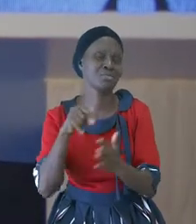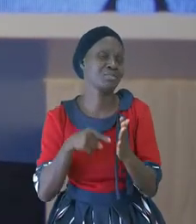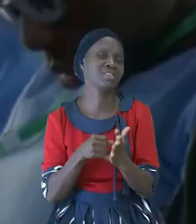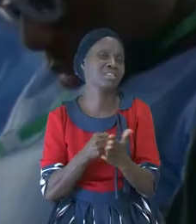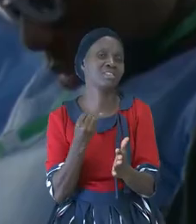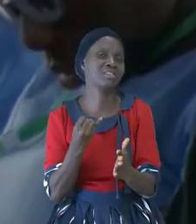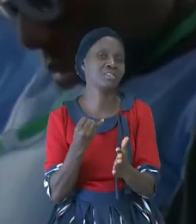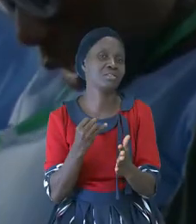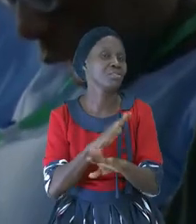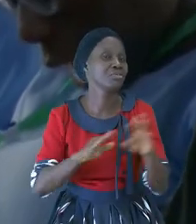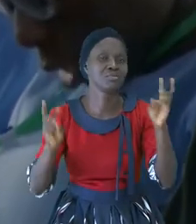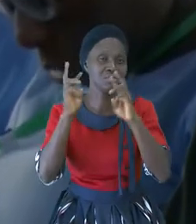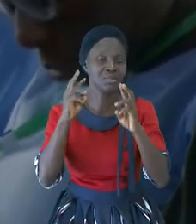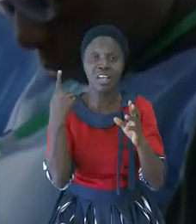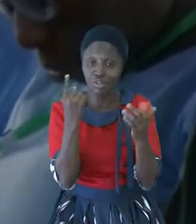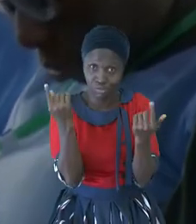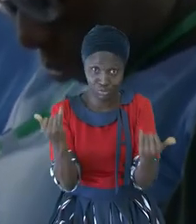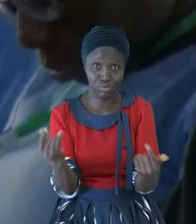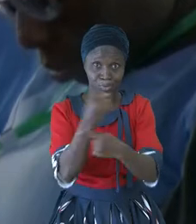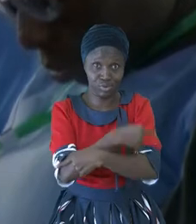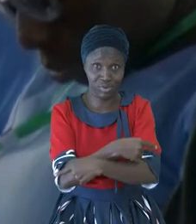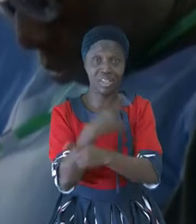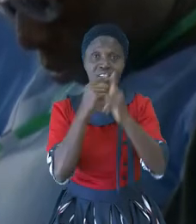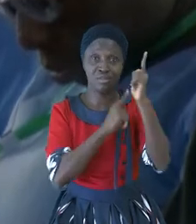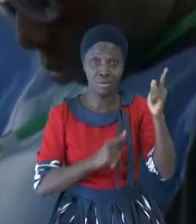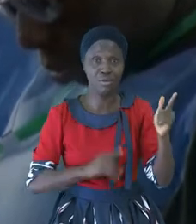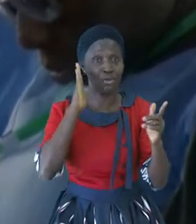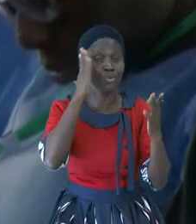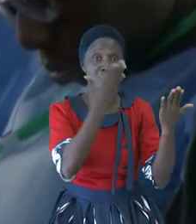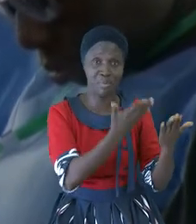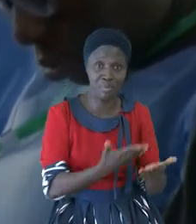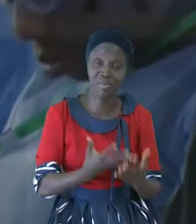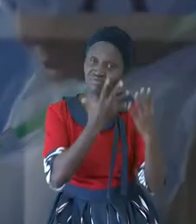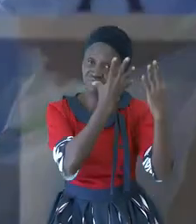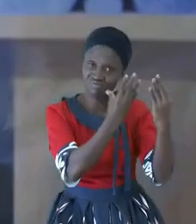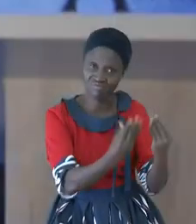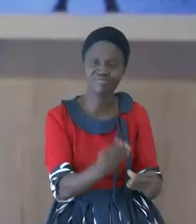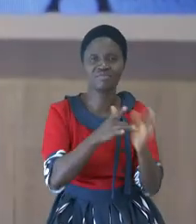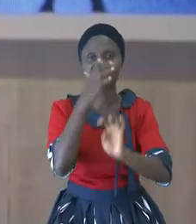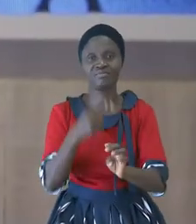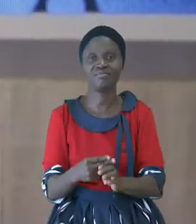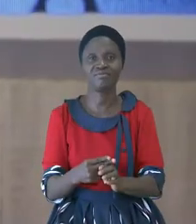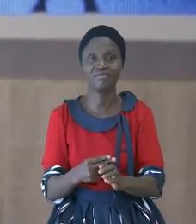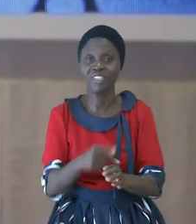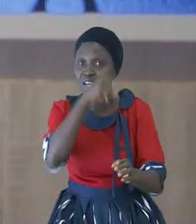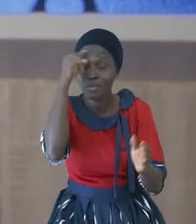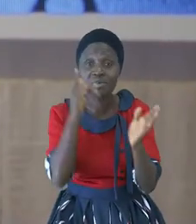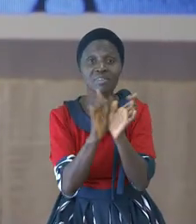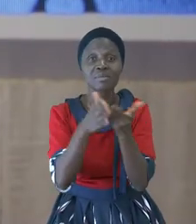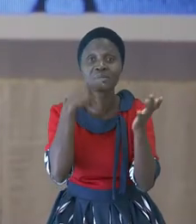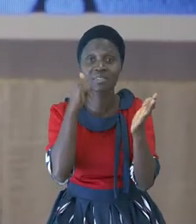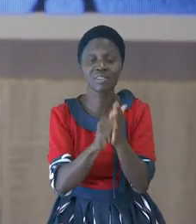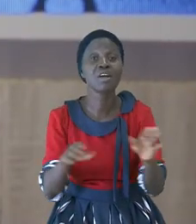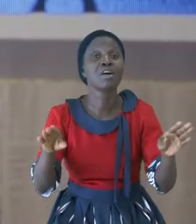bring solution. Yeah. Because yea, though I walk through the valley of the shadow of